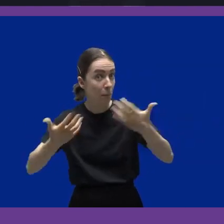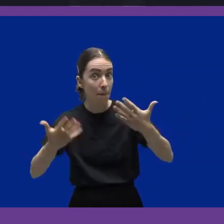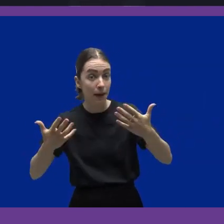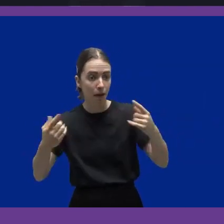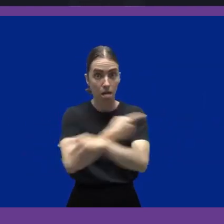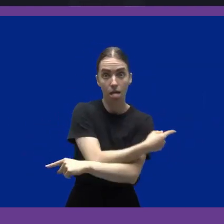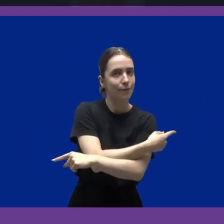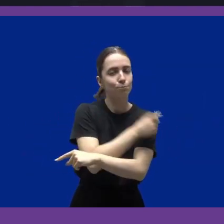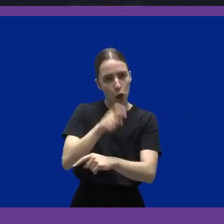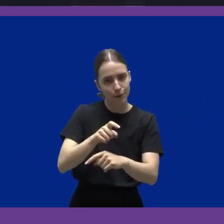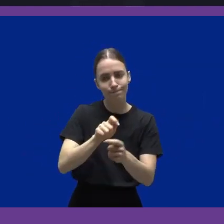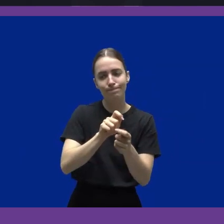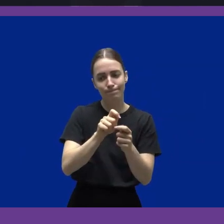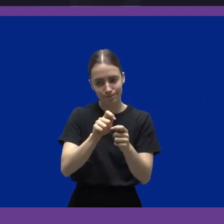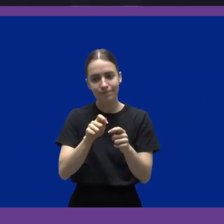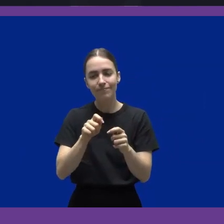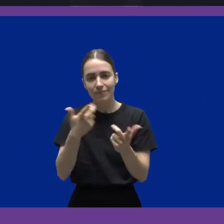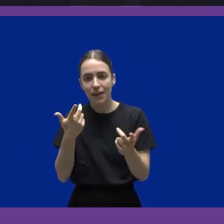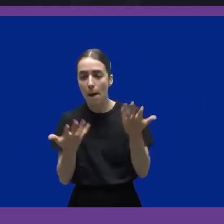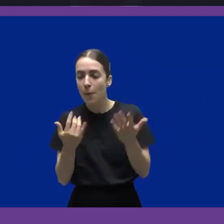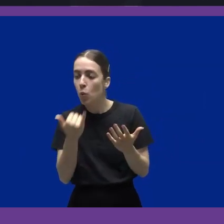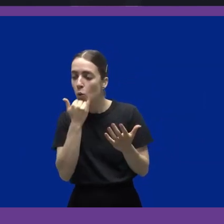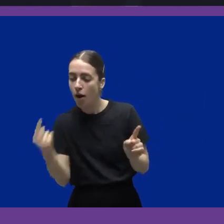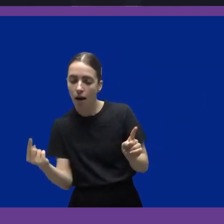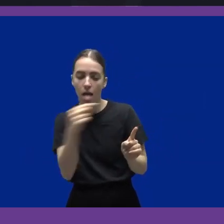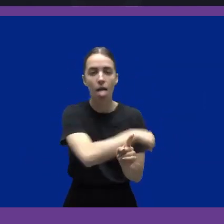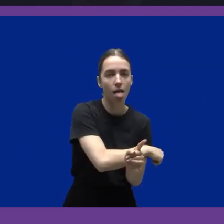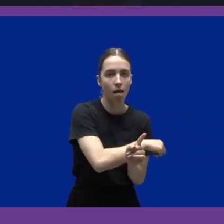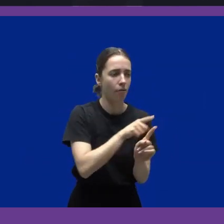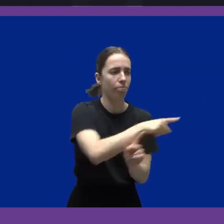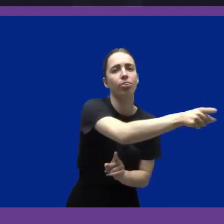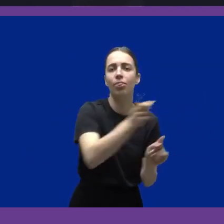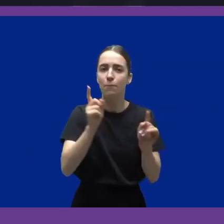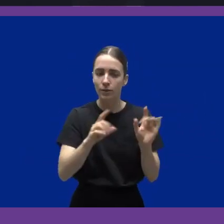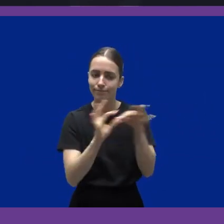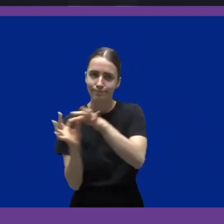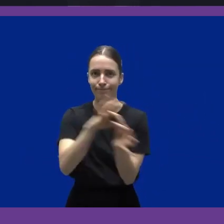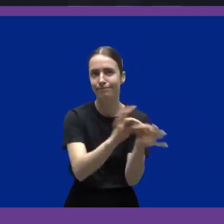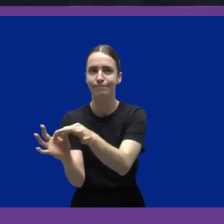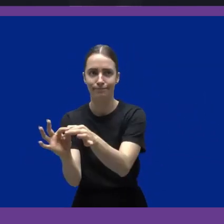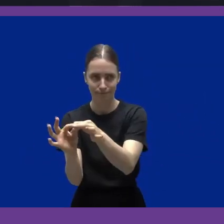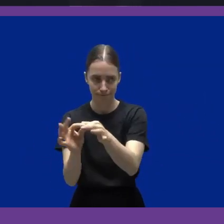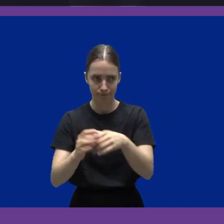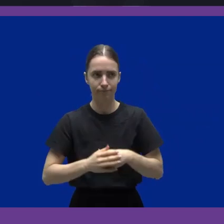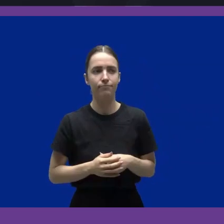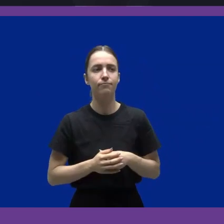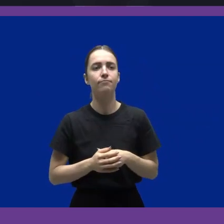will be published before the entry into force of the European Accessibility Act.